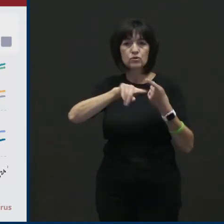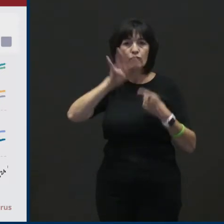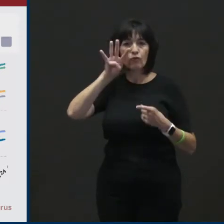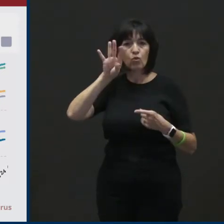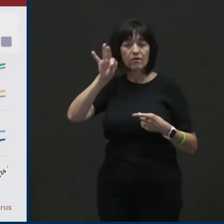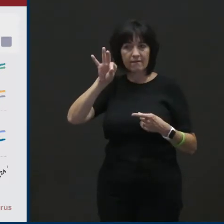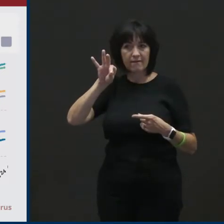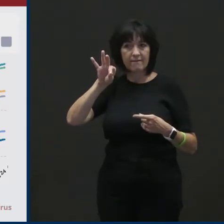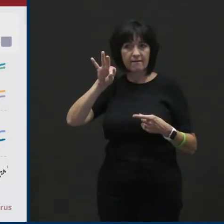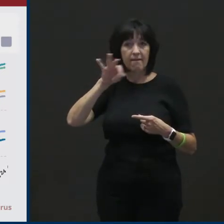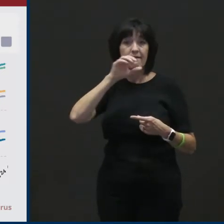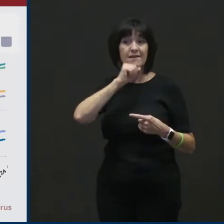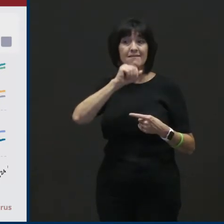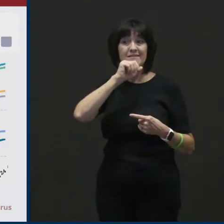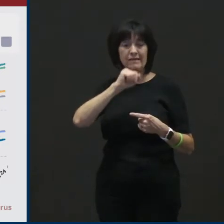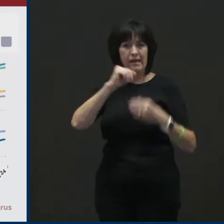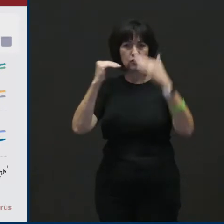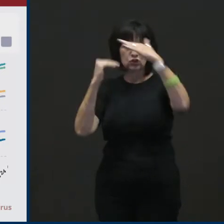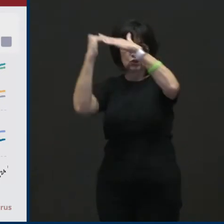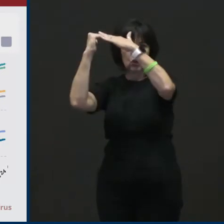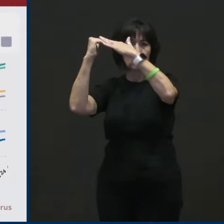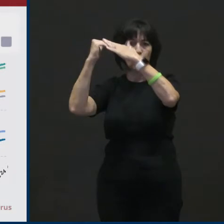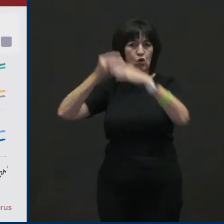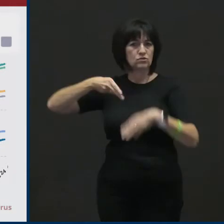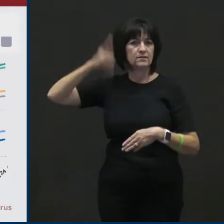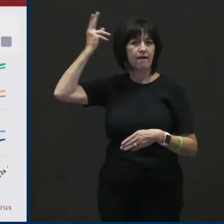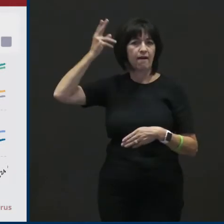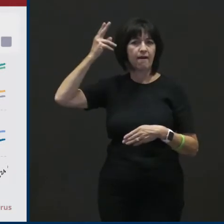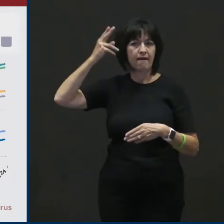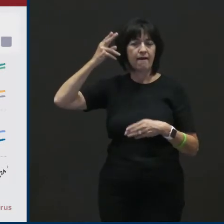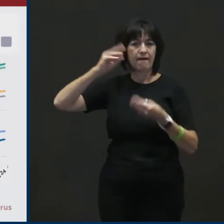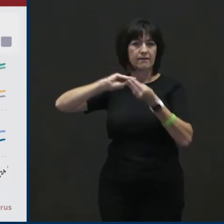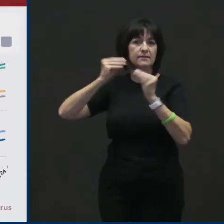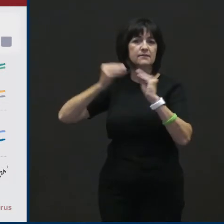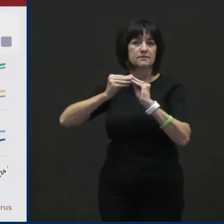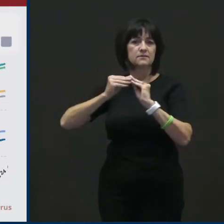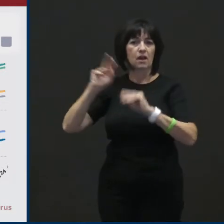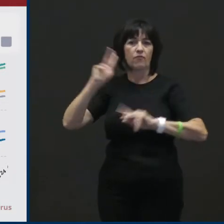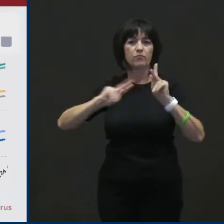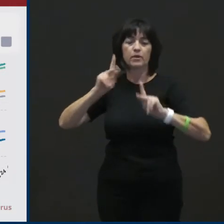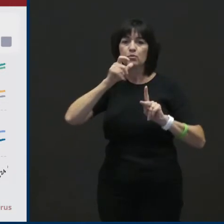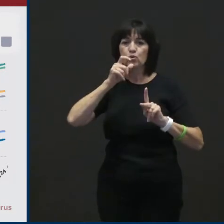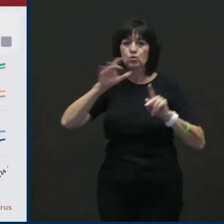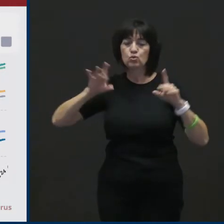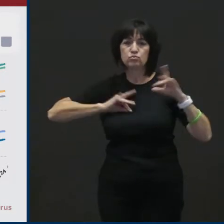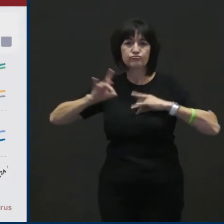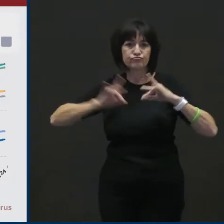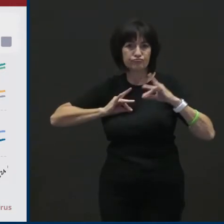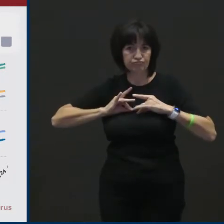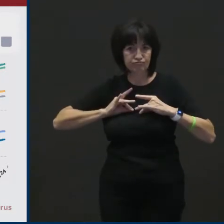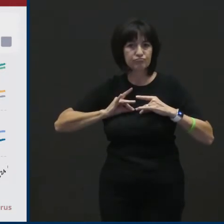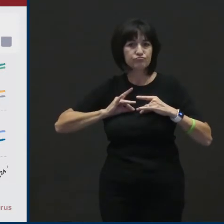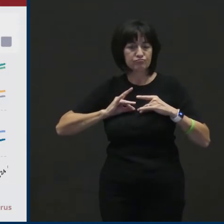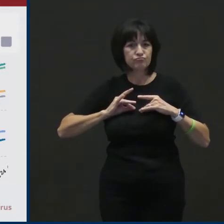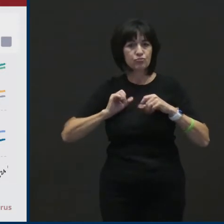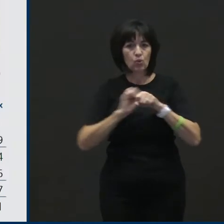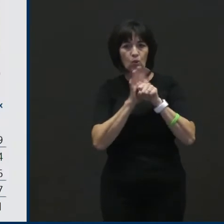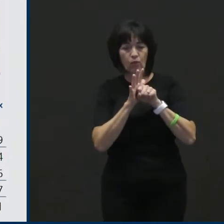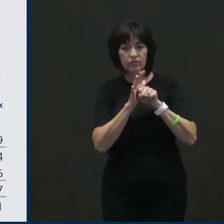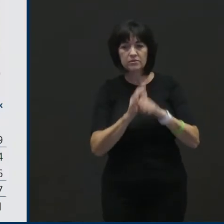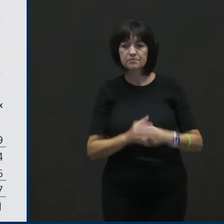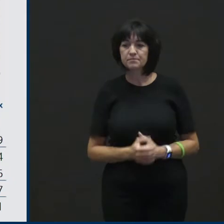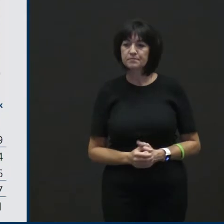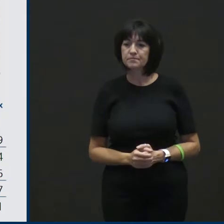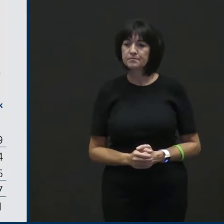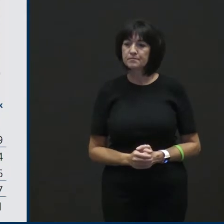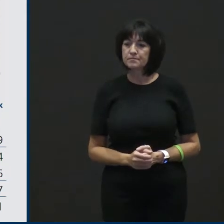the vast majority of spread and infection has been among those, that young adult population. On the next